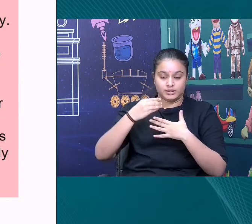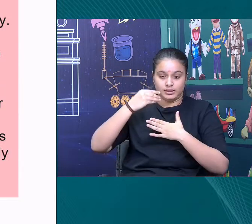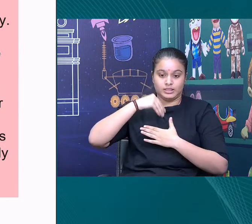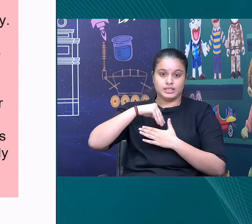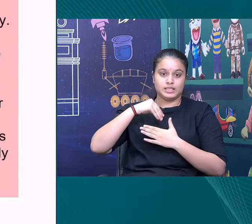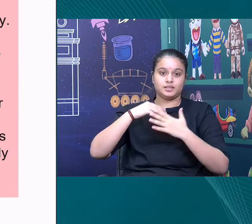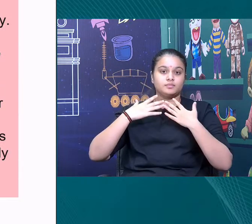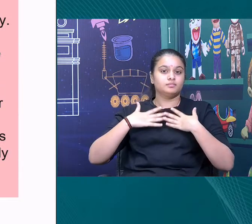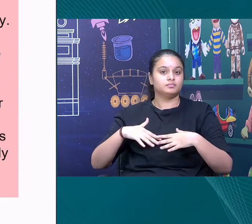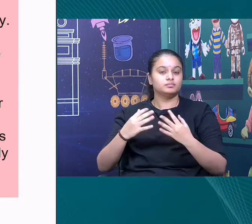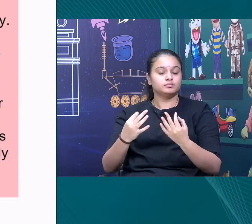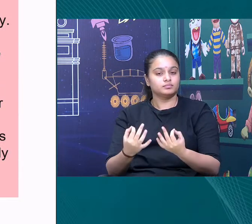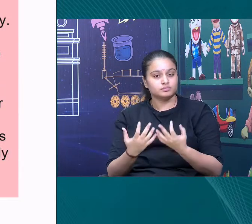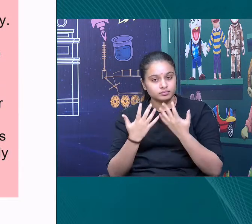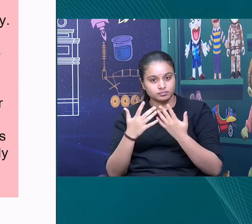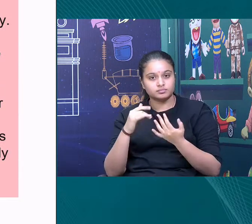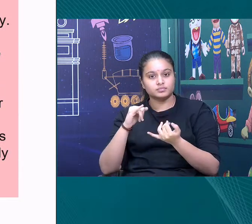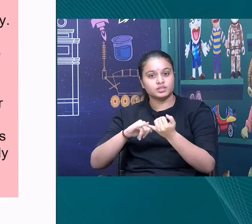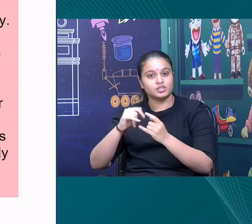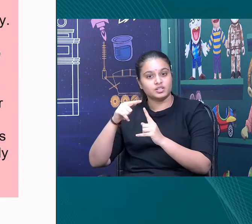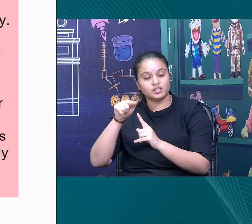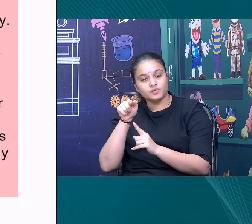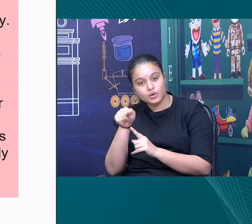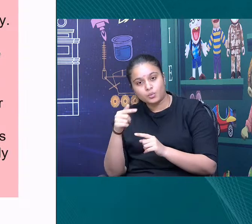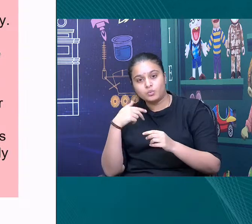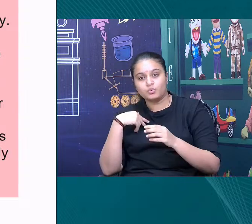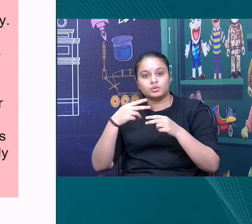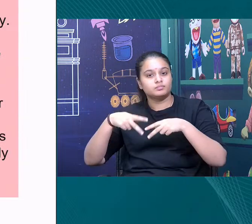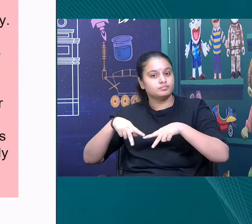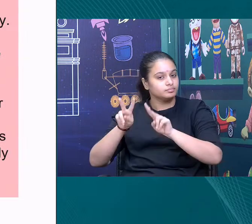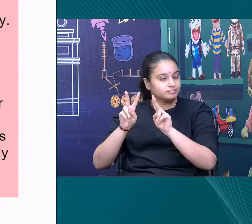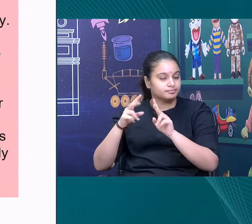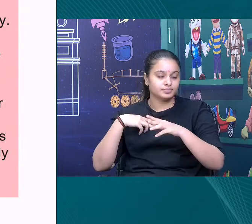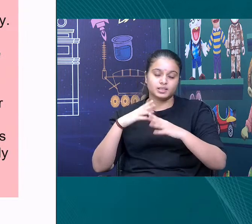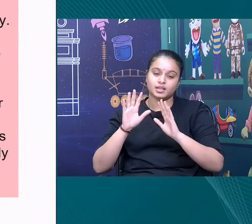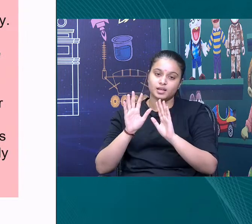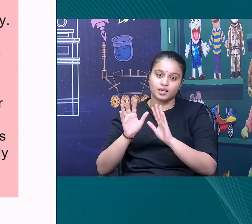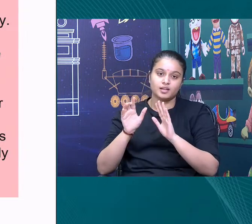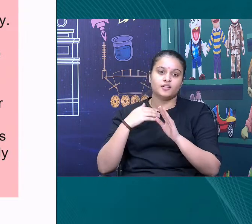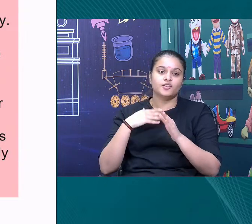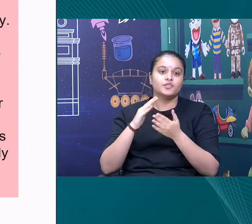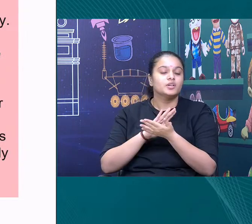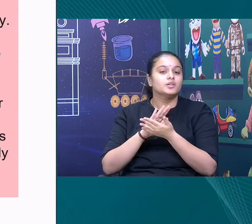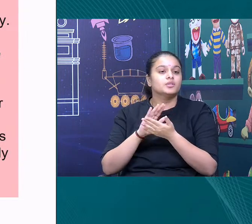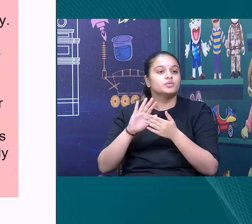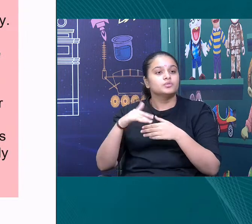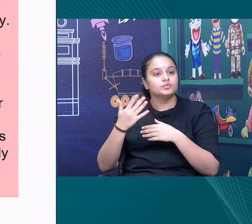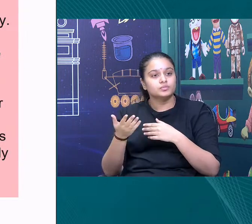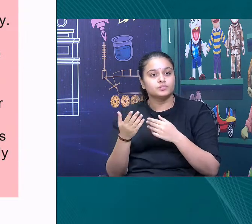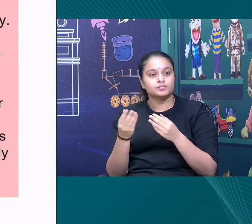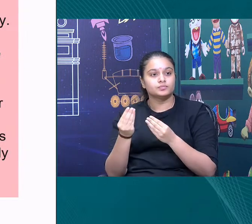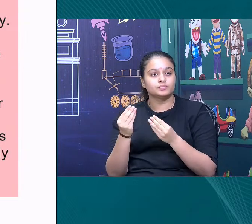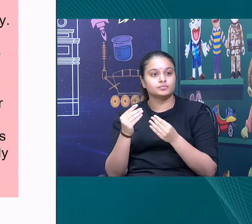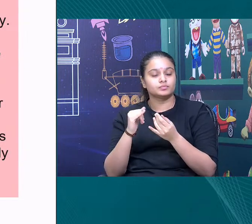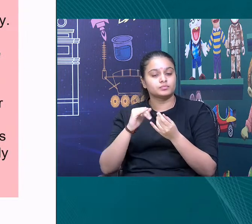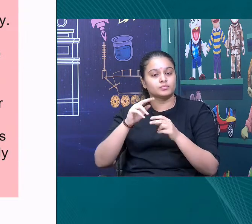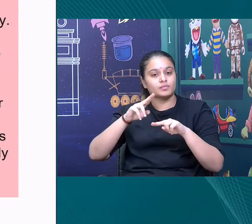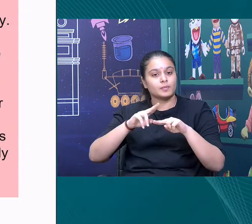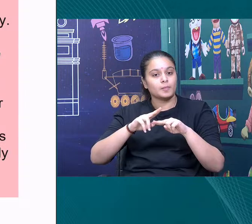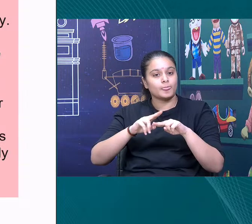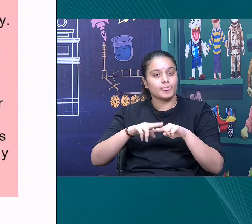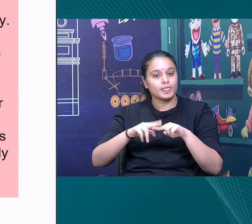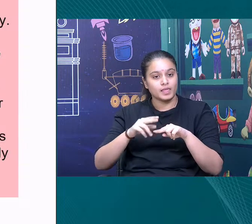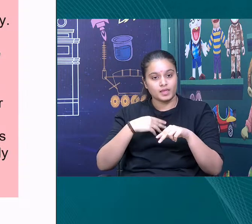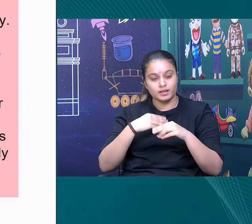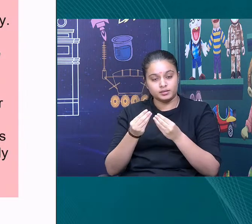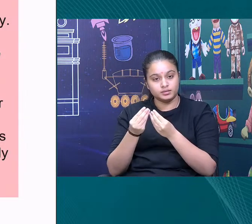beauty, seeing him as the most inspiring person he had ever met. Before parting, Hawking offered advice to focus on